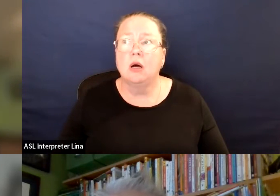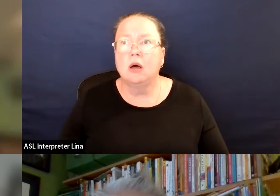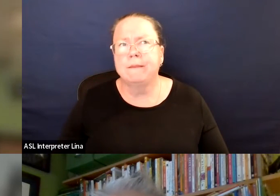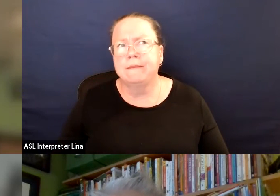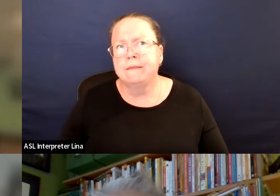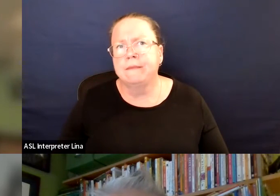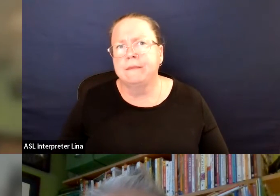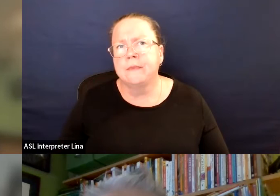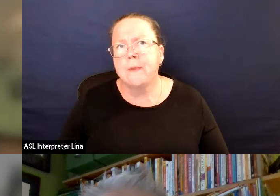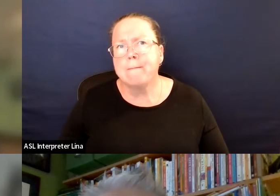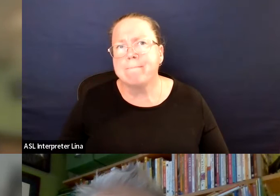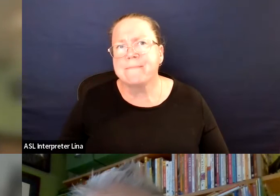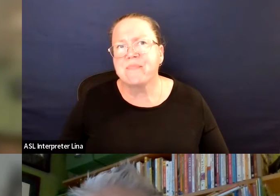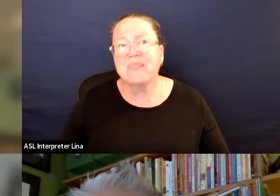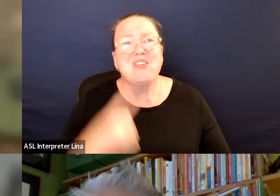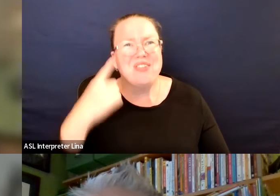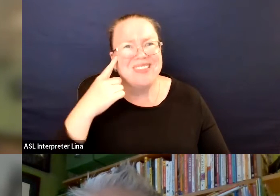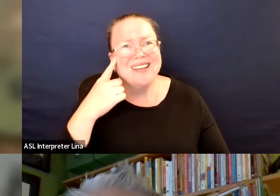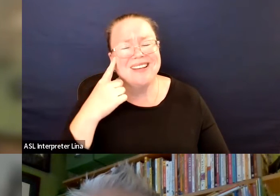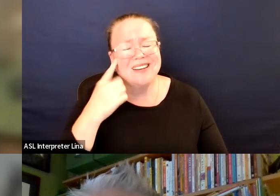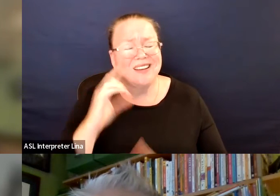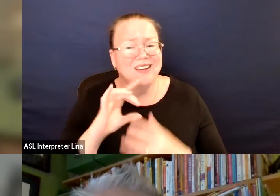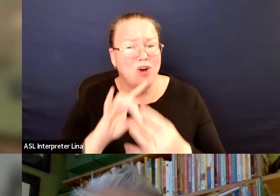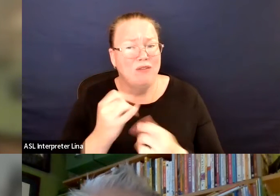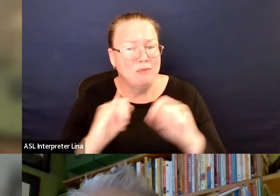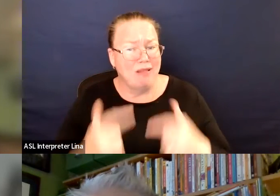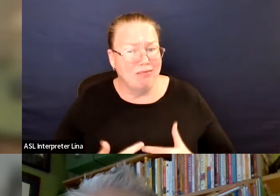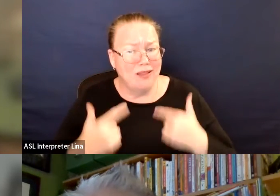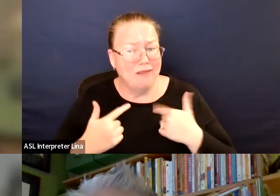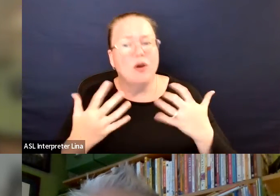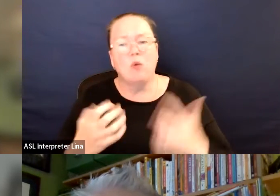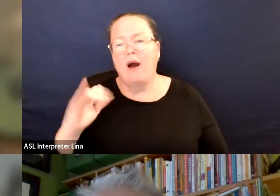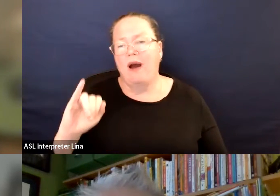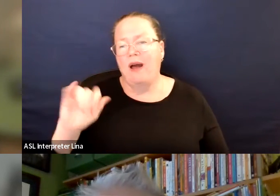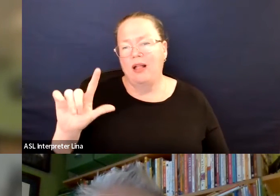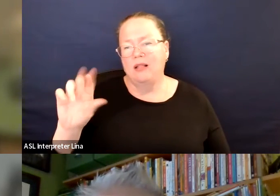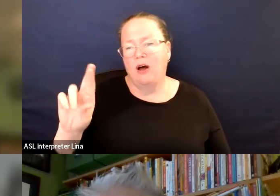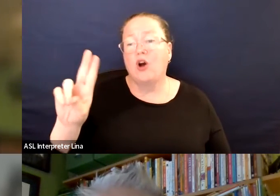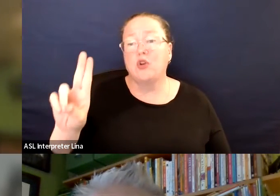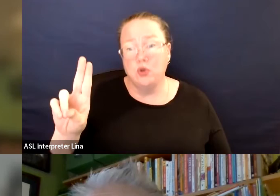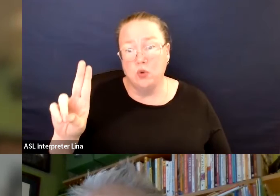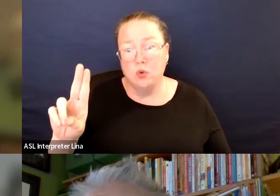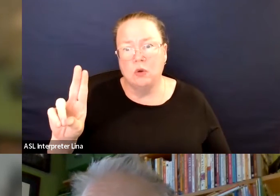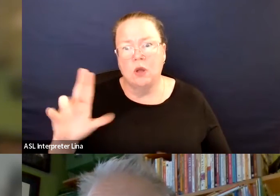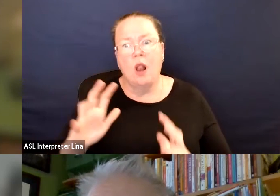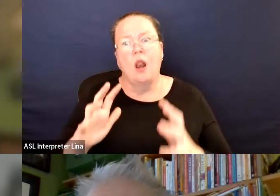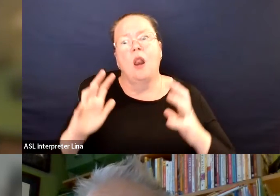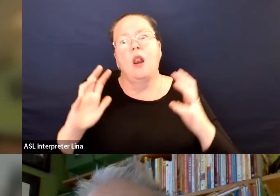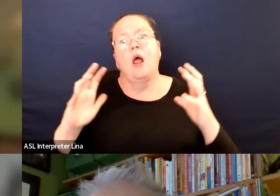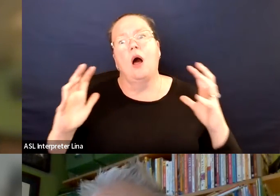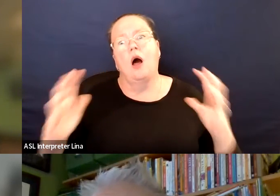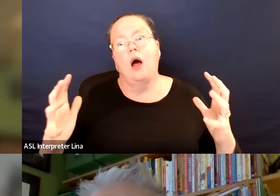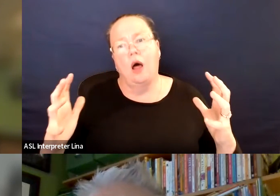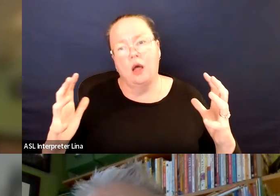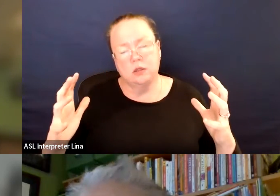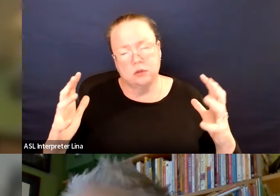Well, if you're thinking anything to do with independent living, you want to go to ILRU and their huge